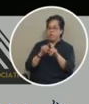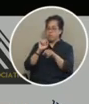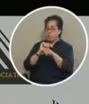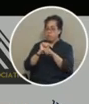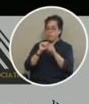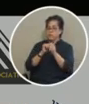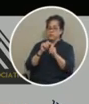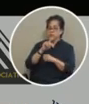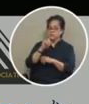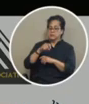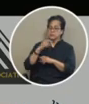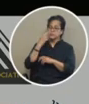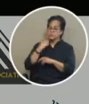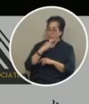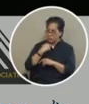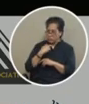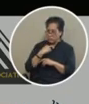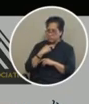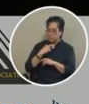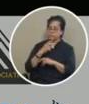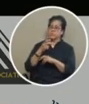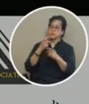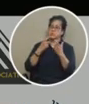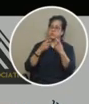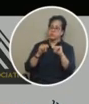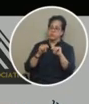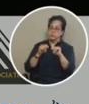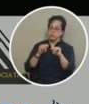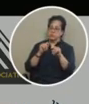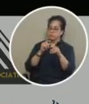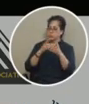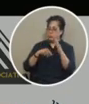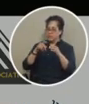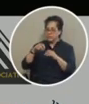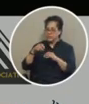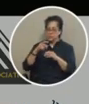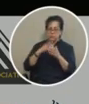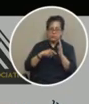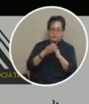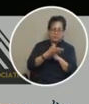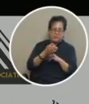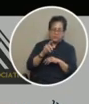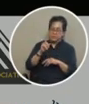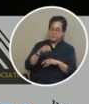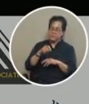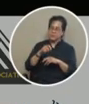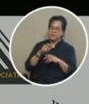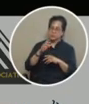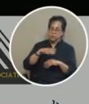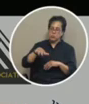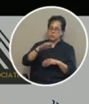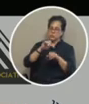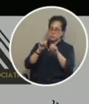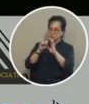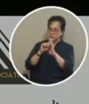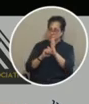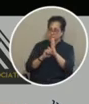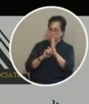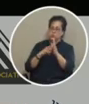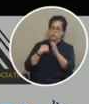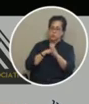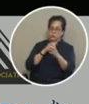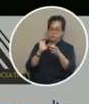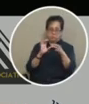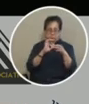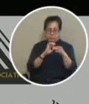with the Texas Restaurant Association, understanding what needs and resources they're going to have across the state that then we can connect them